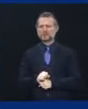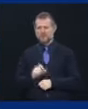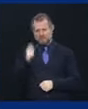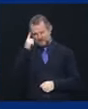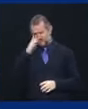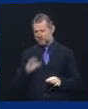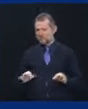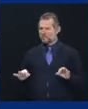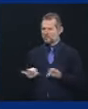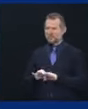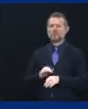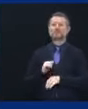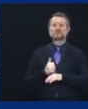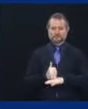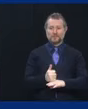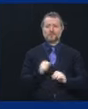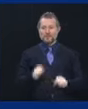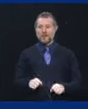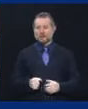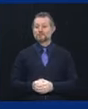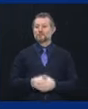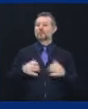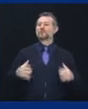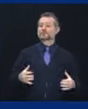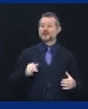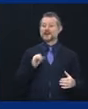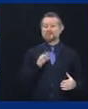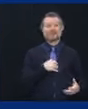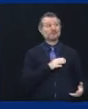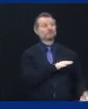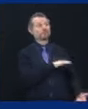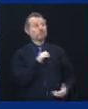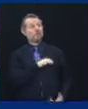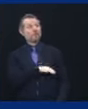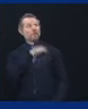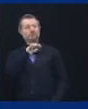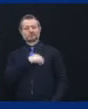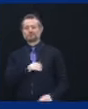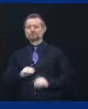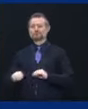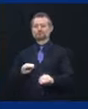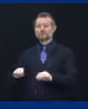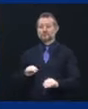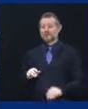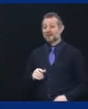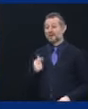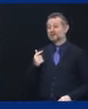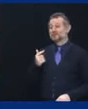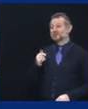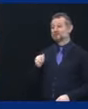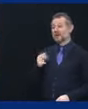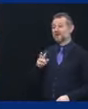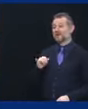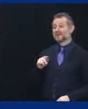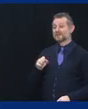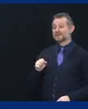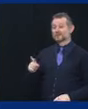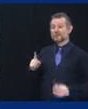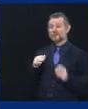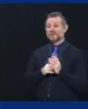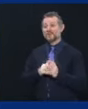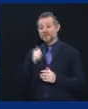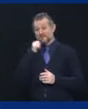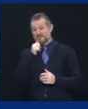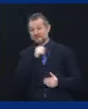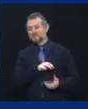know we can scale up very quickly in case we get an influx from the feds. We can take Javits from 1,000 a day to 10,000 a day like that. but we're going to only